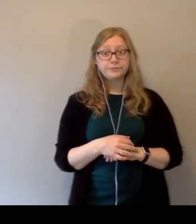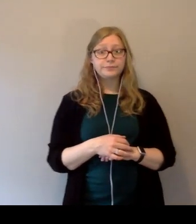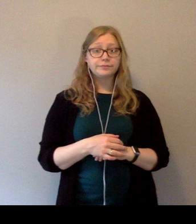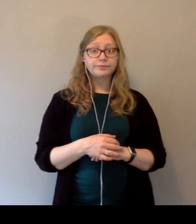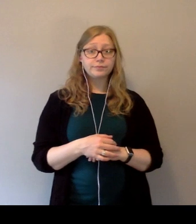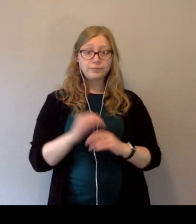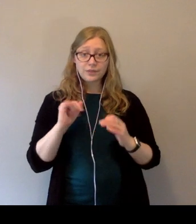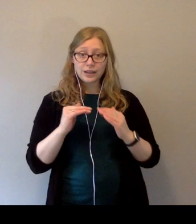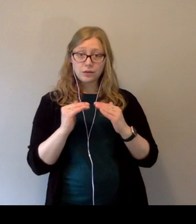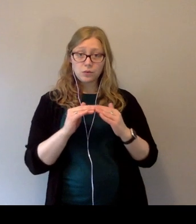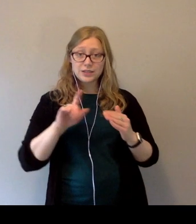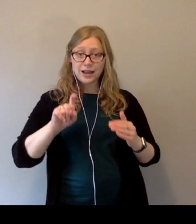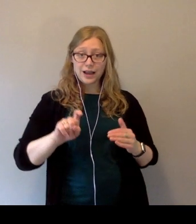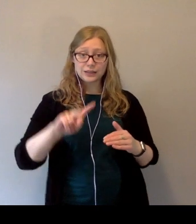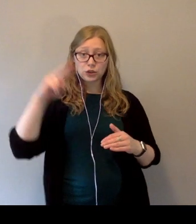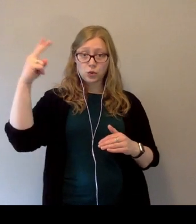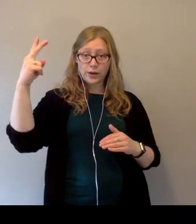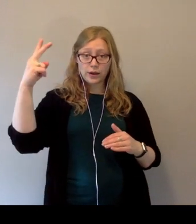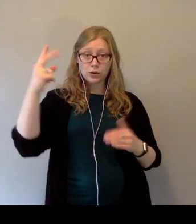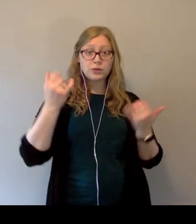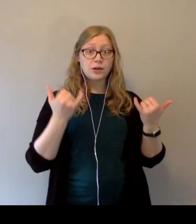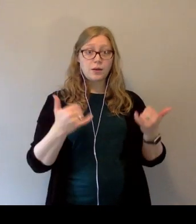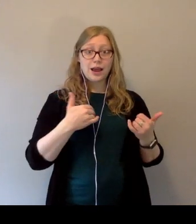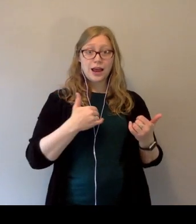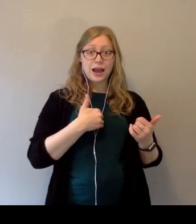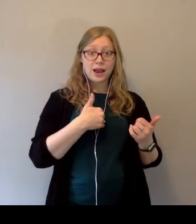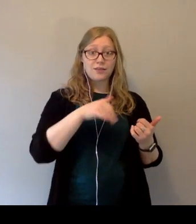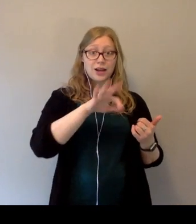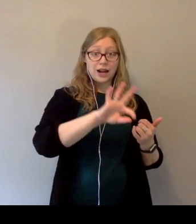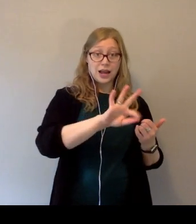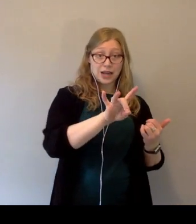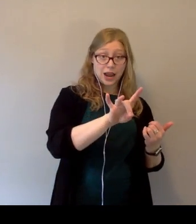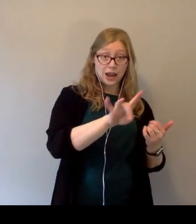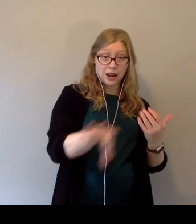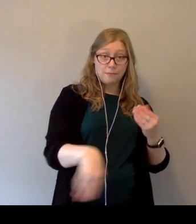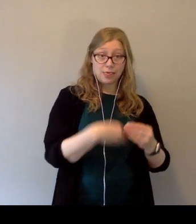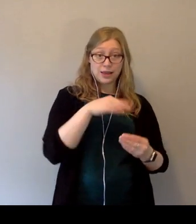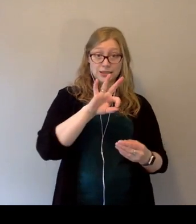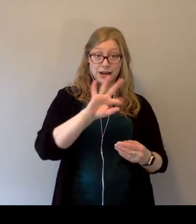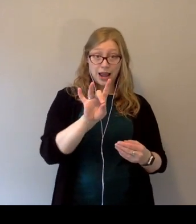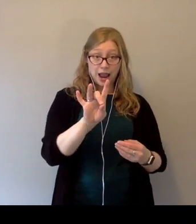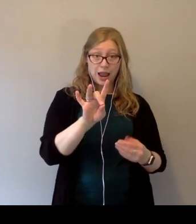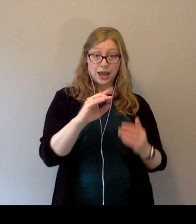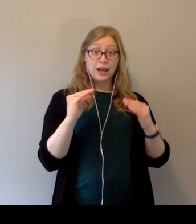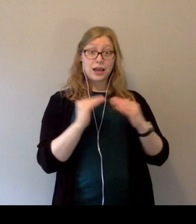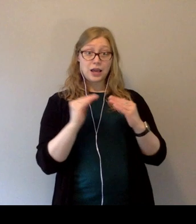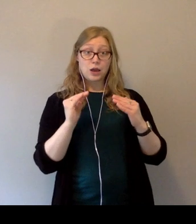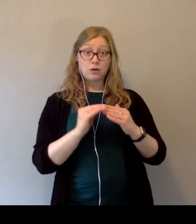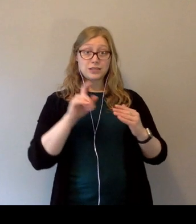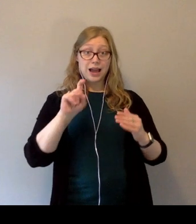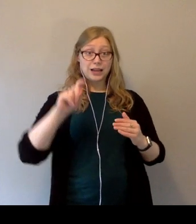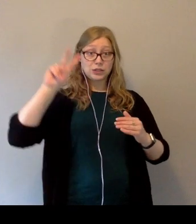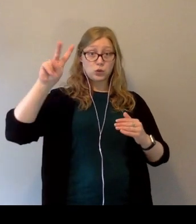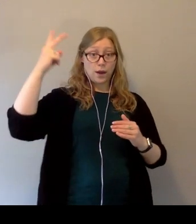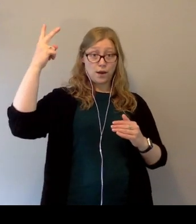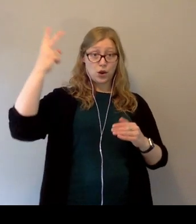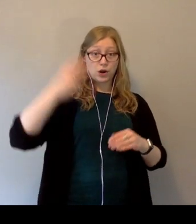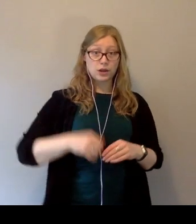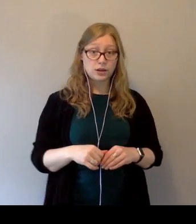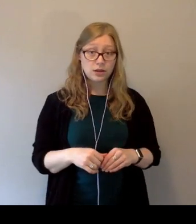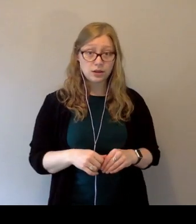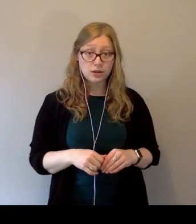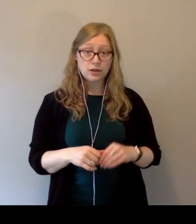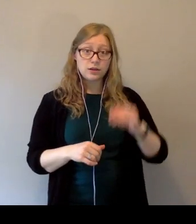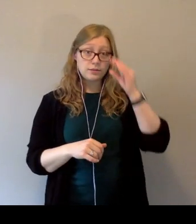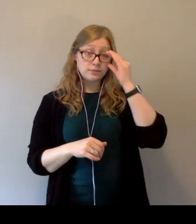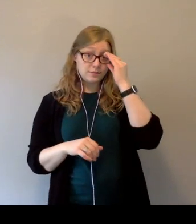And that's equal to x squared. So now I have 98 plus 98 is x squared. And this